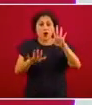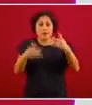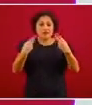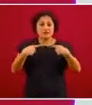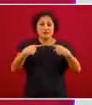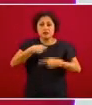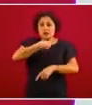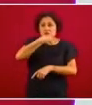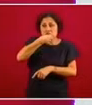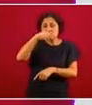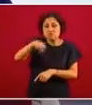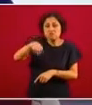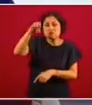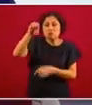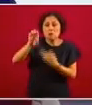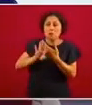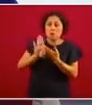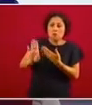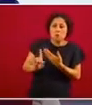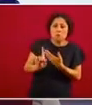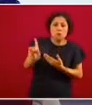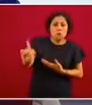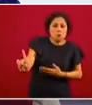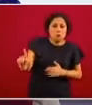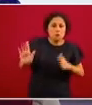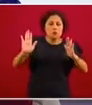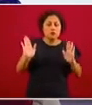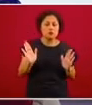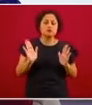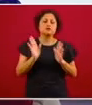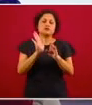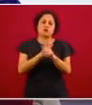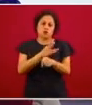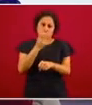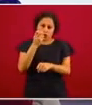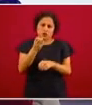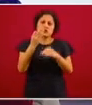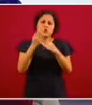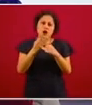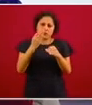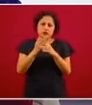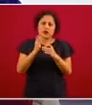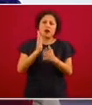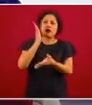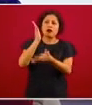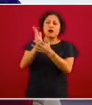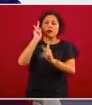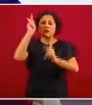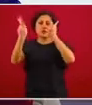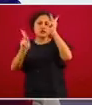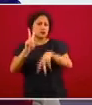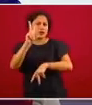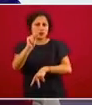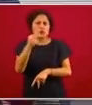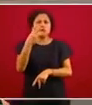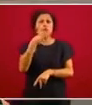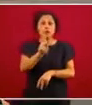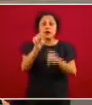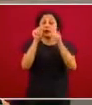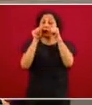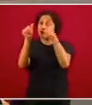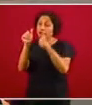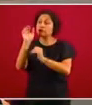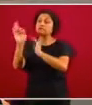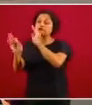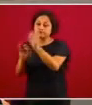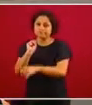sometimes what happens is the younger members of the family gather together, and the like parents, children,